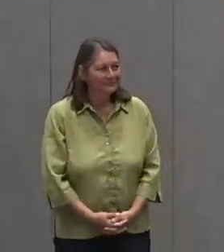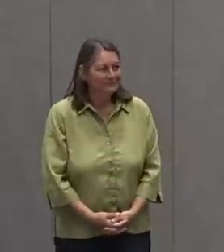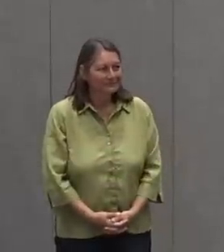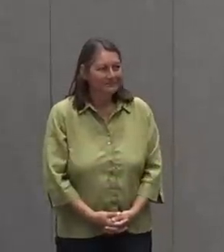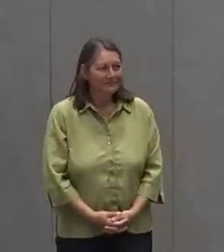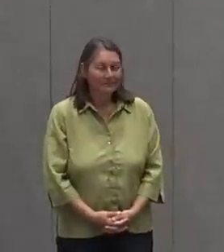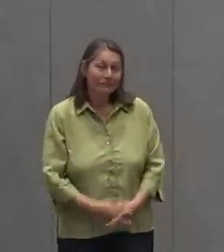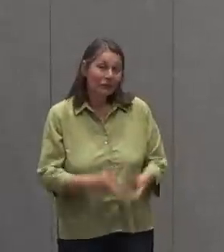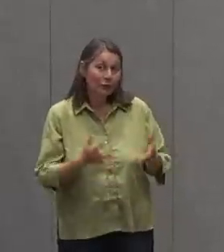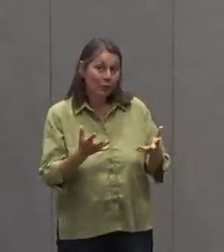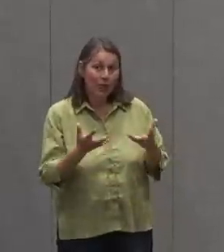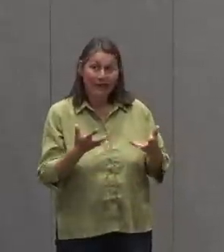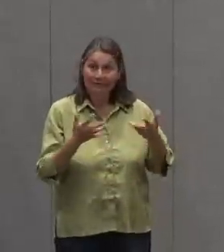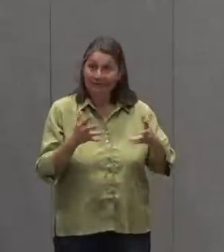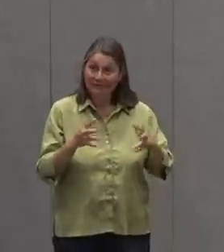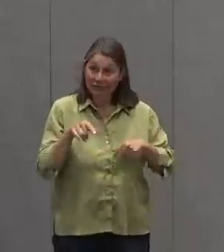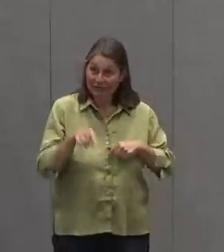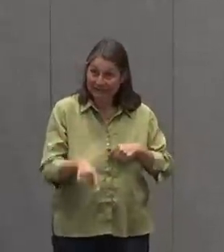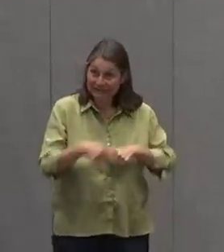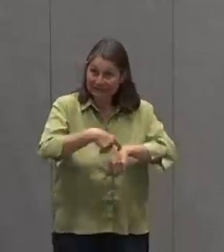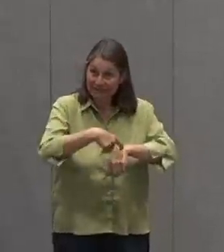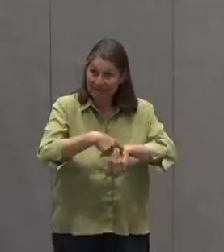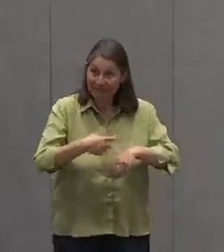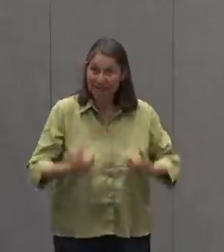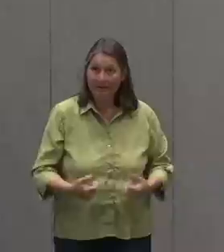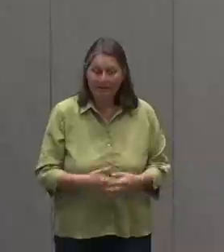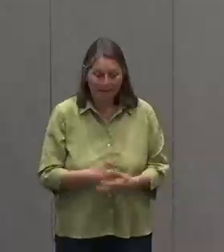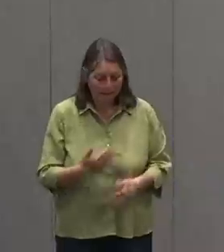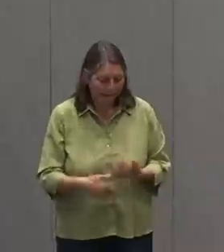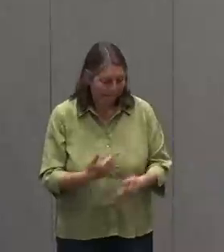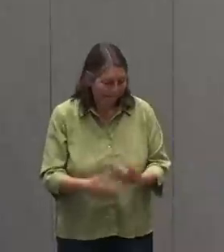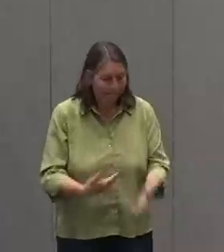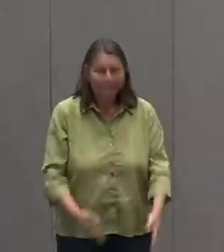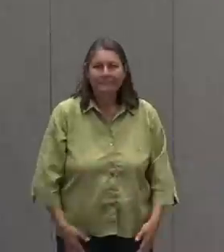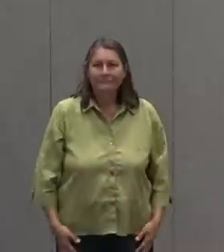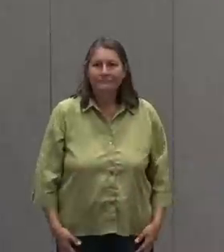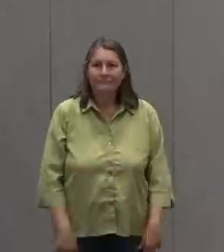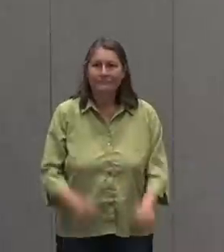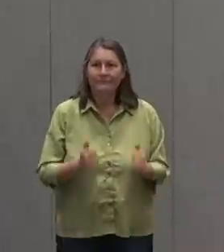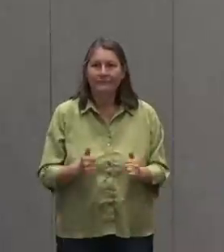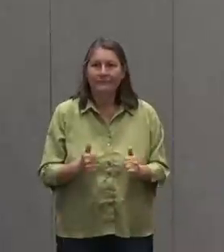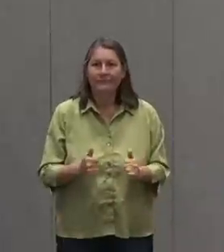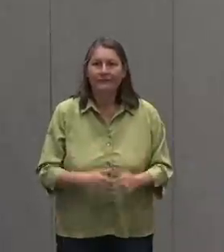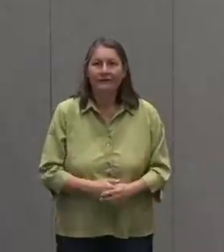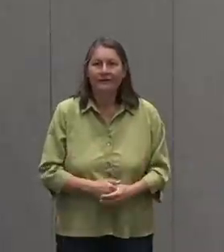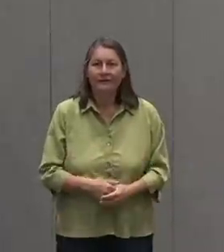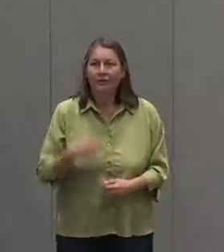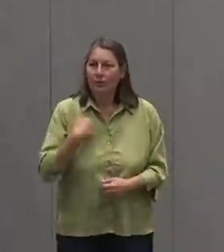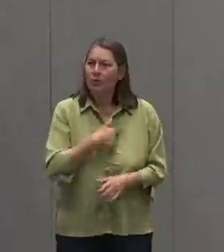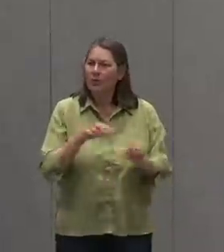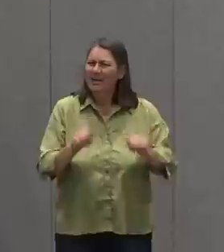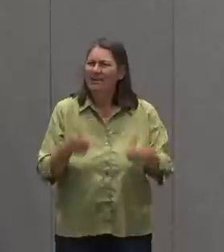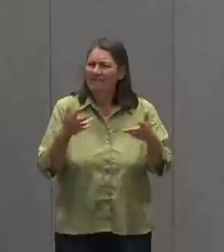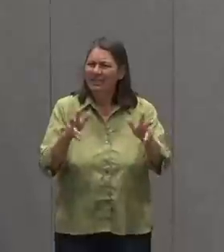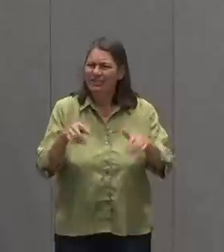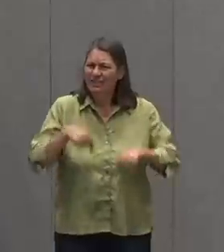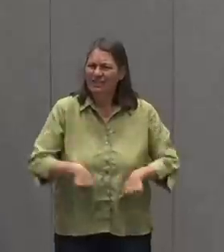Do you want to finish this round? All right. The way we're going, man. All right. We can finish this round.